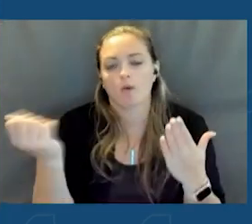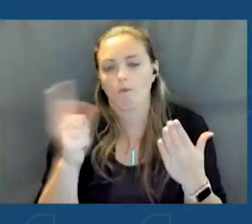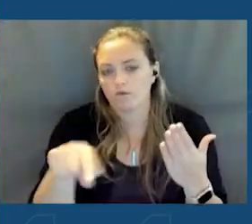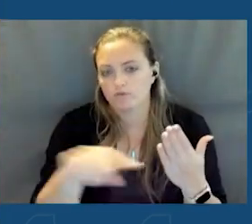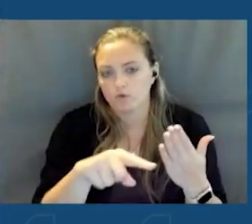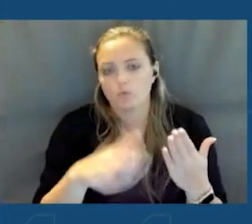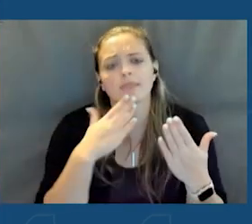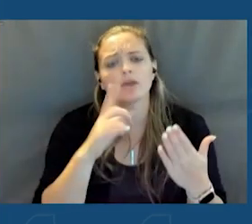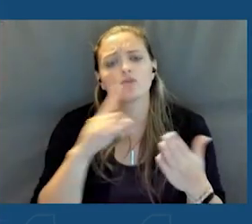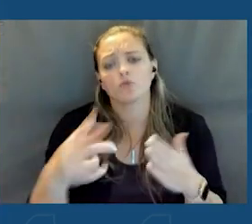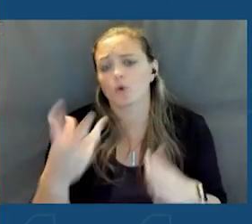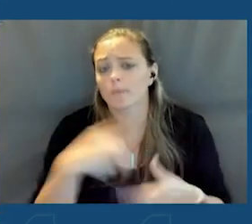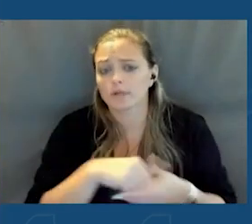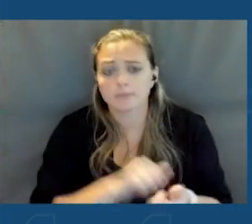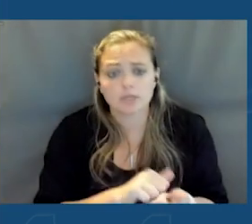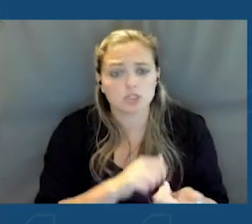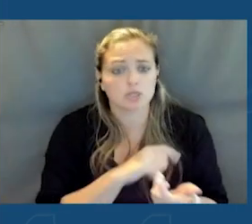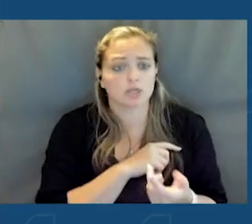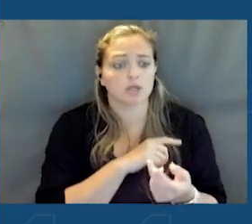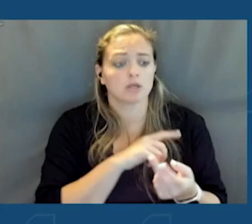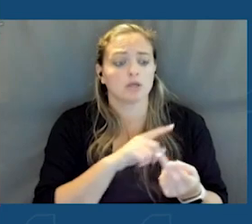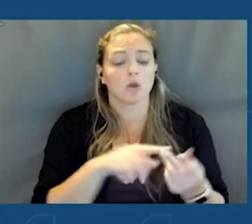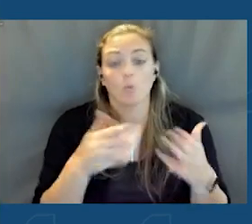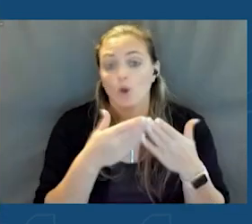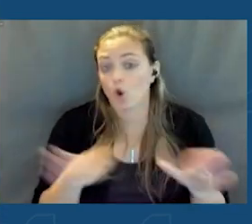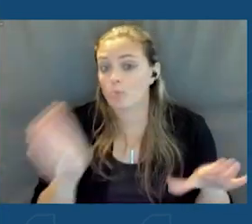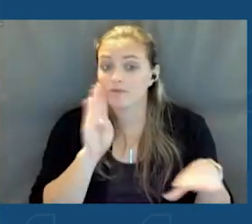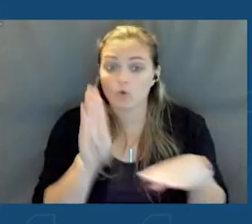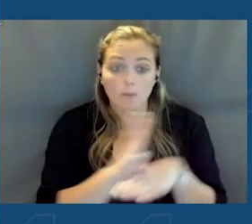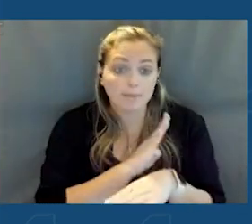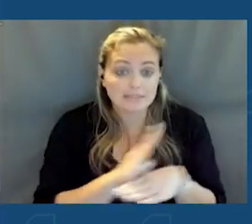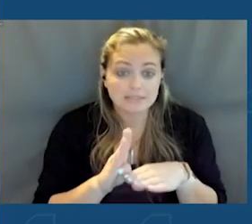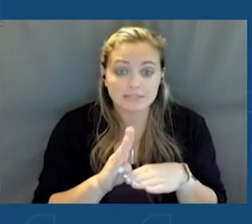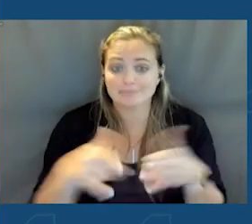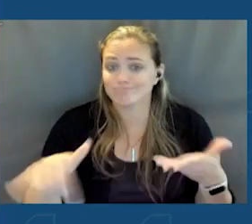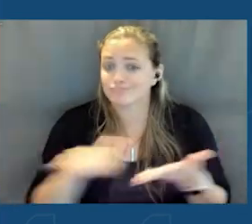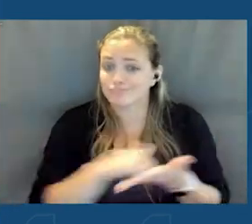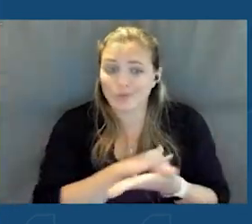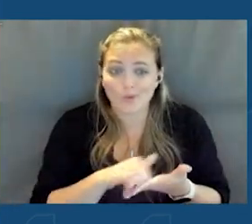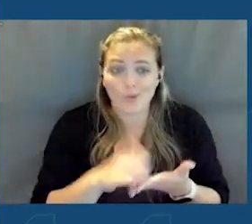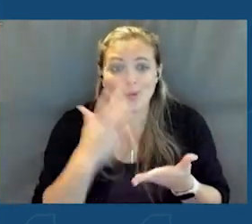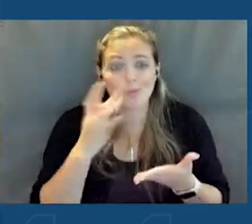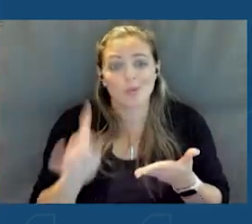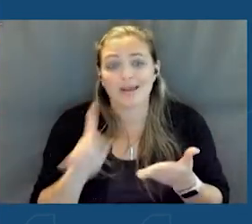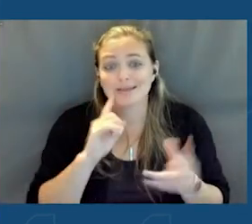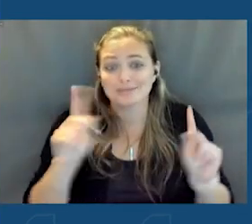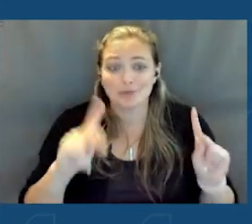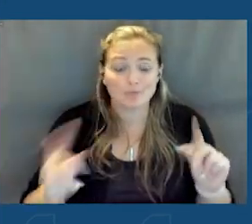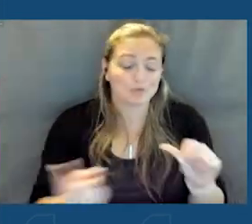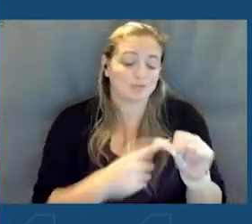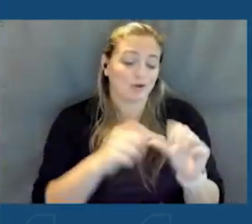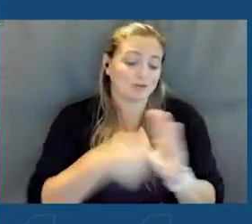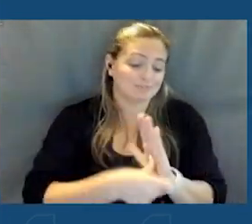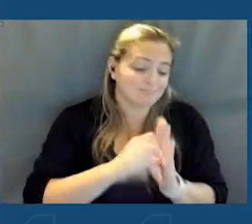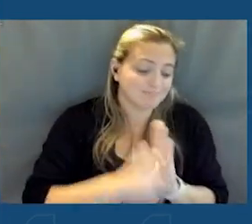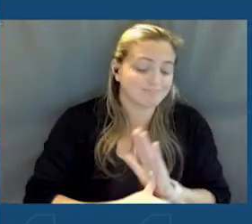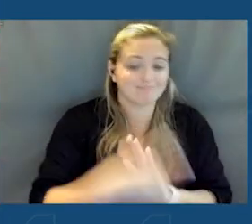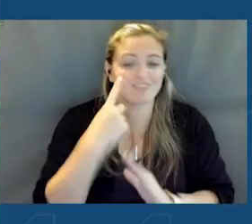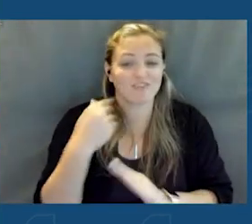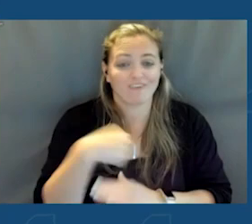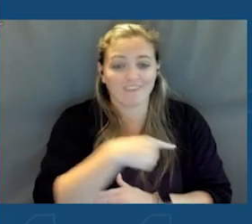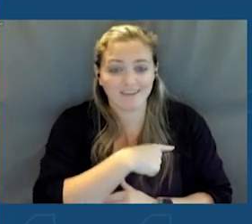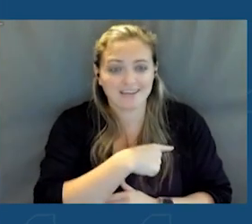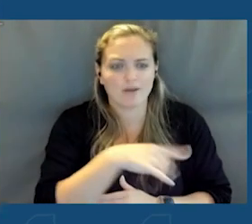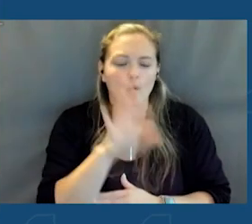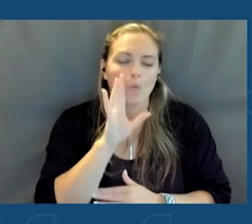you for your participation. We are open for business. This is New York. And because this is people's first impression, I know their first impression is going to